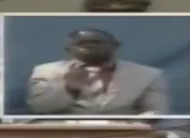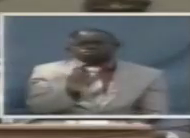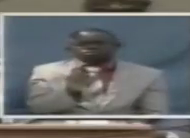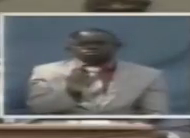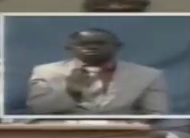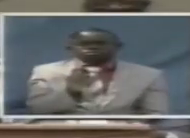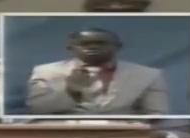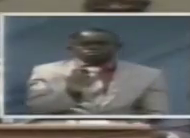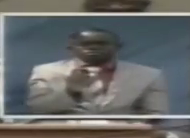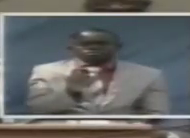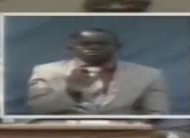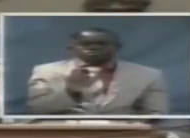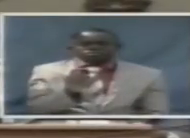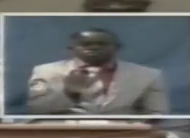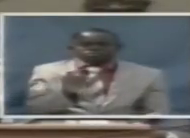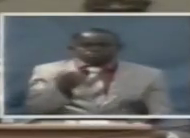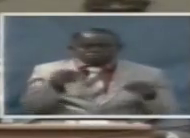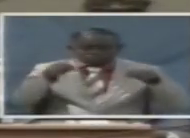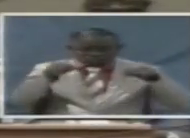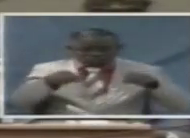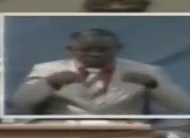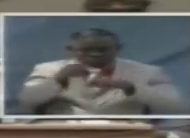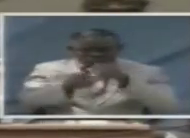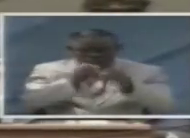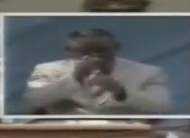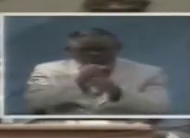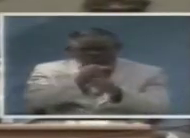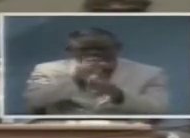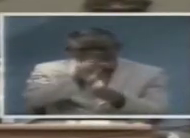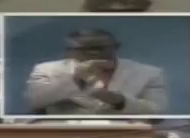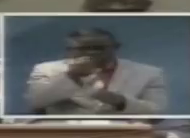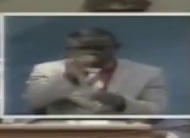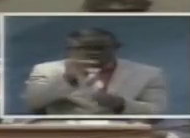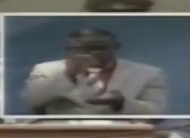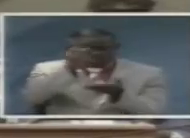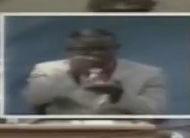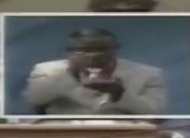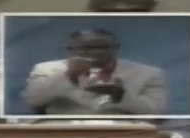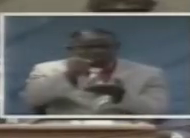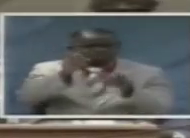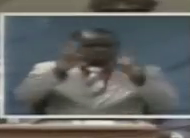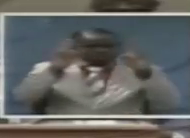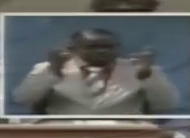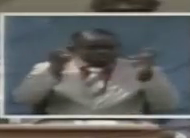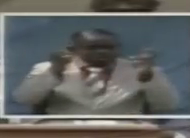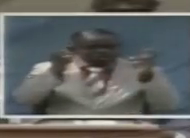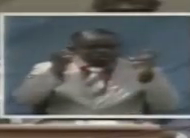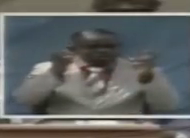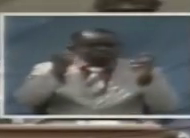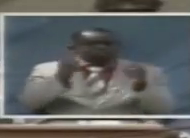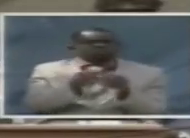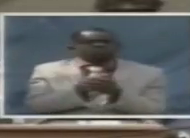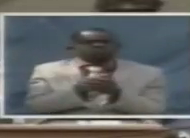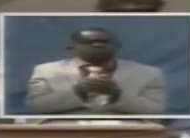It is in this context that the theme for the 2018 budget is accelerating physical